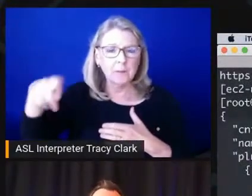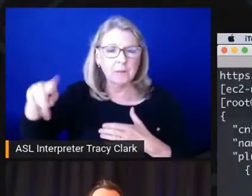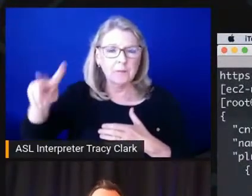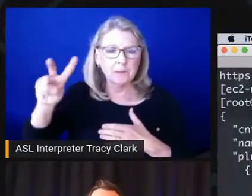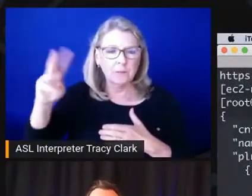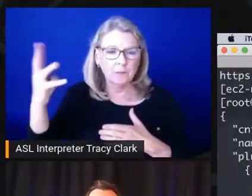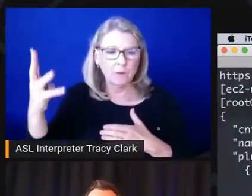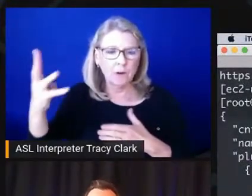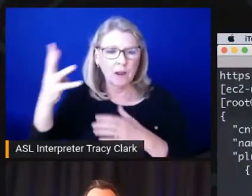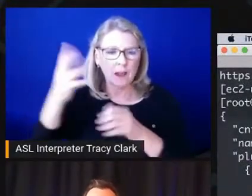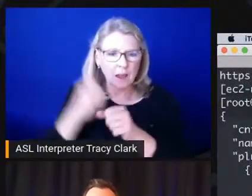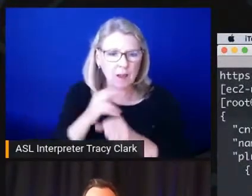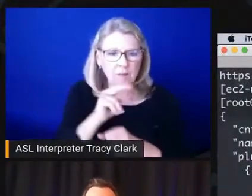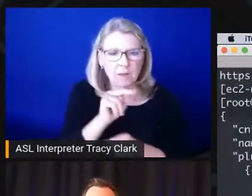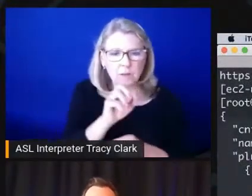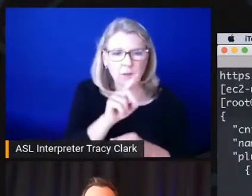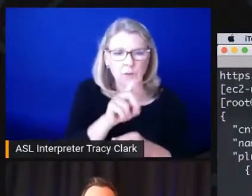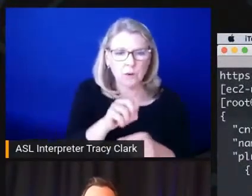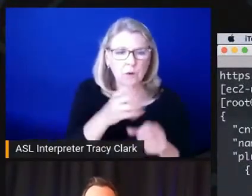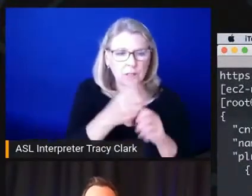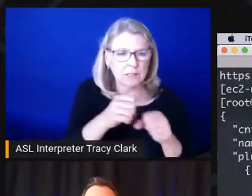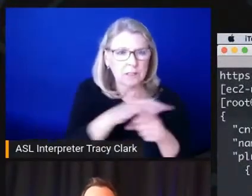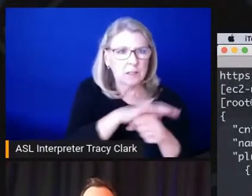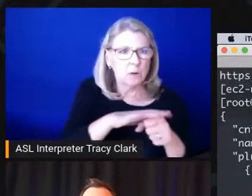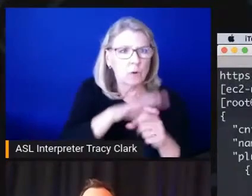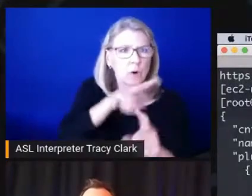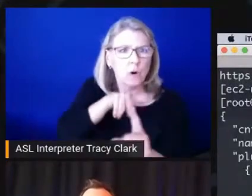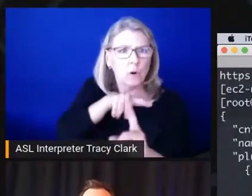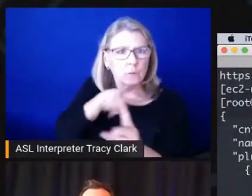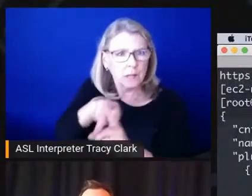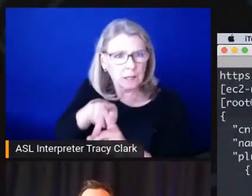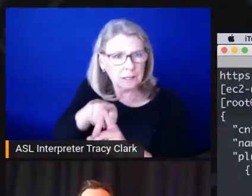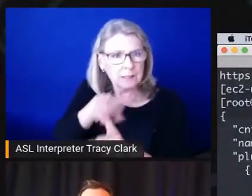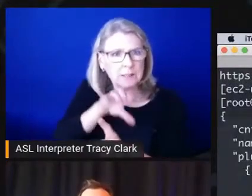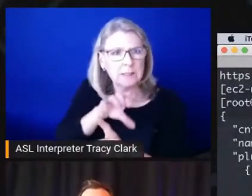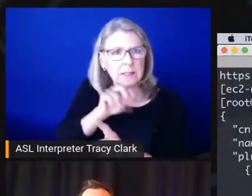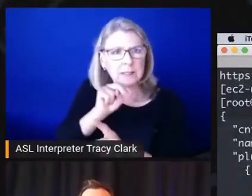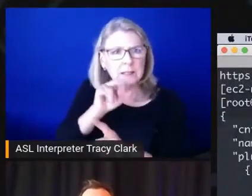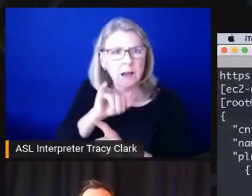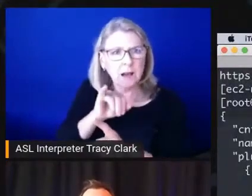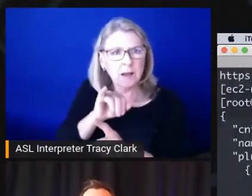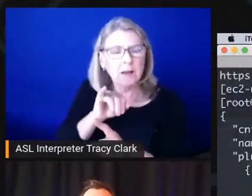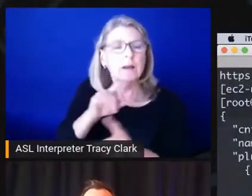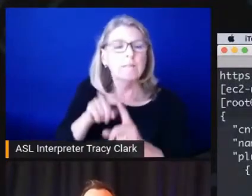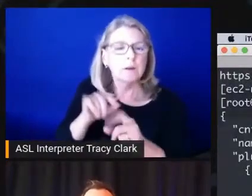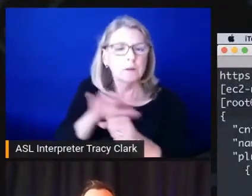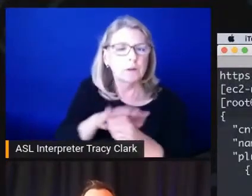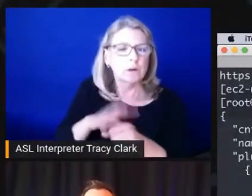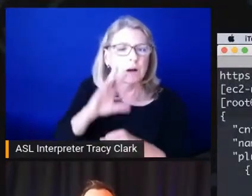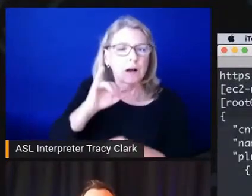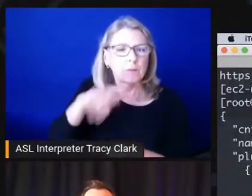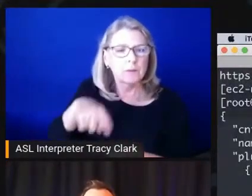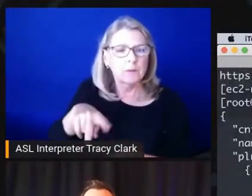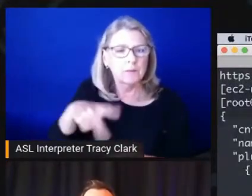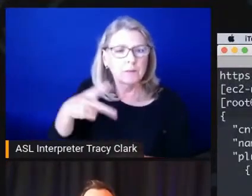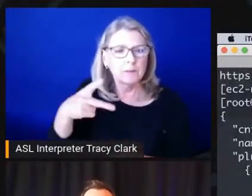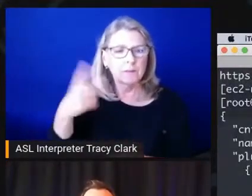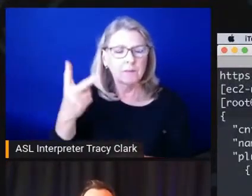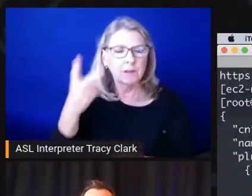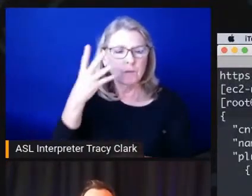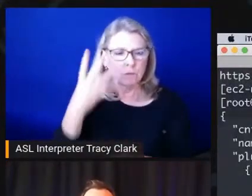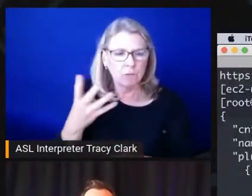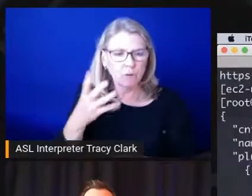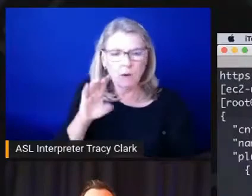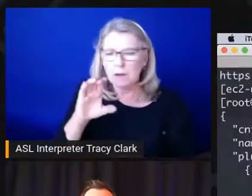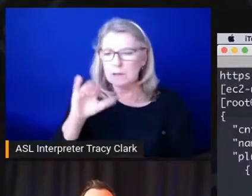plugin and from a local IPv4 CIDR range. And this IPv4 CIDR range is not going to